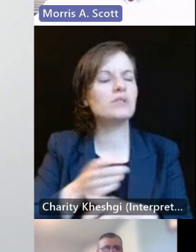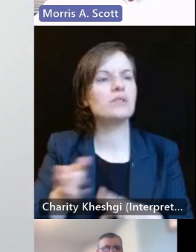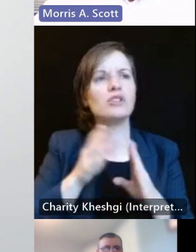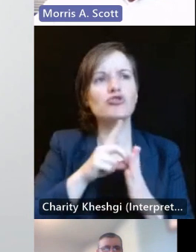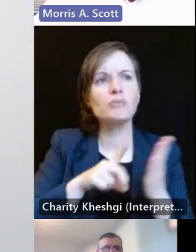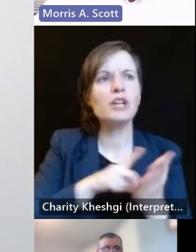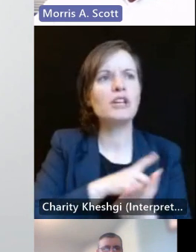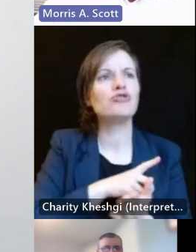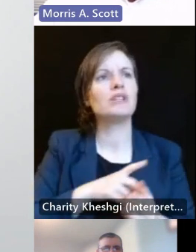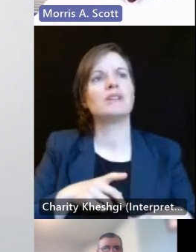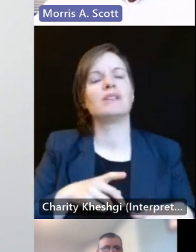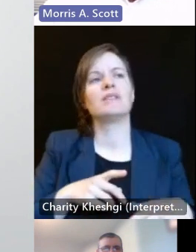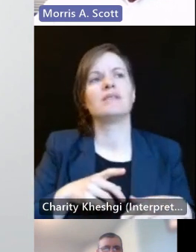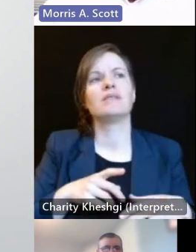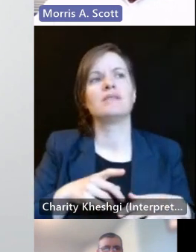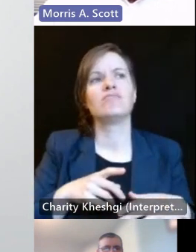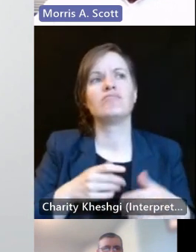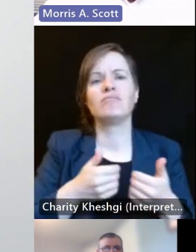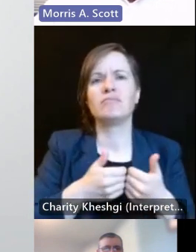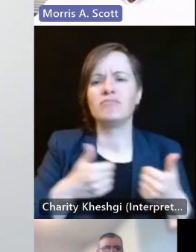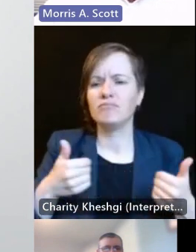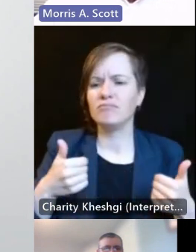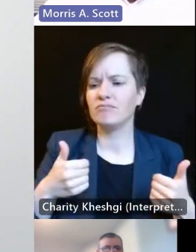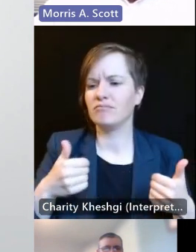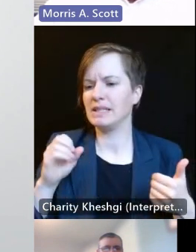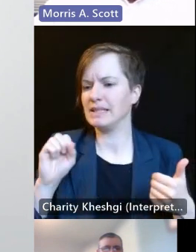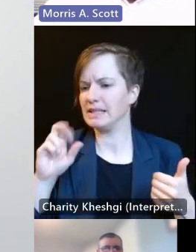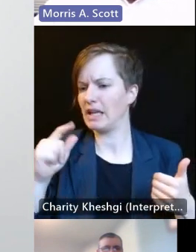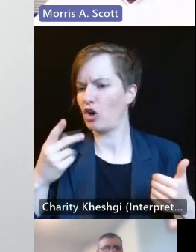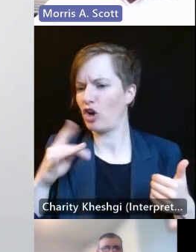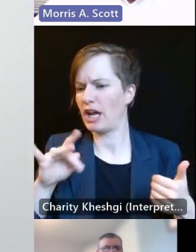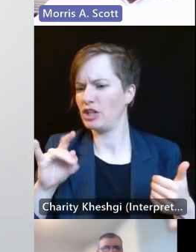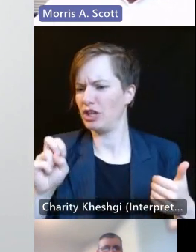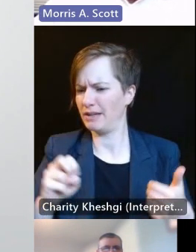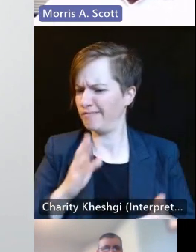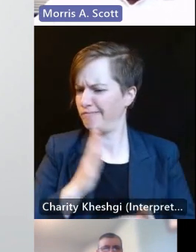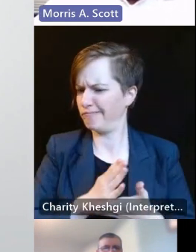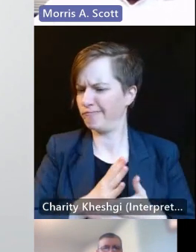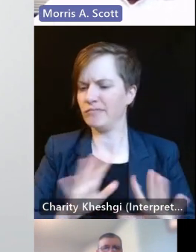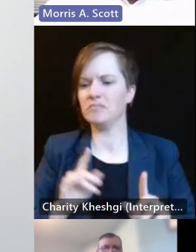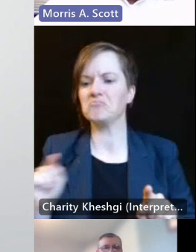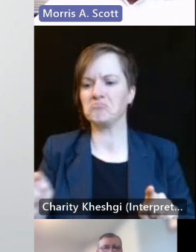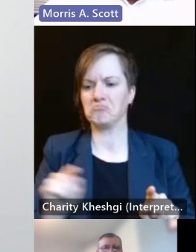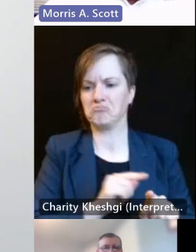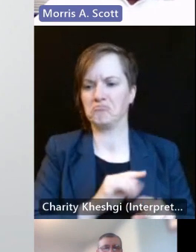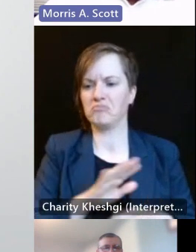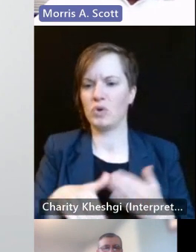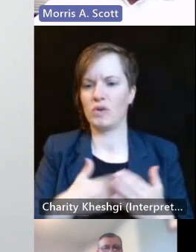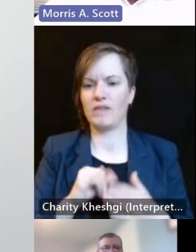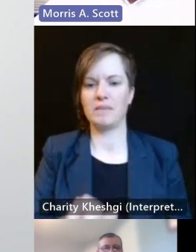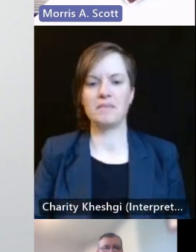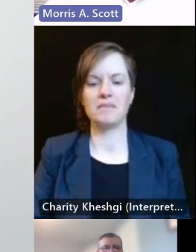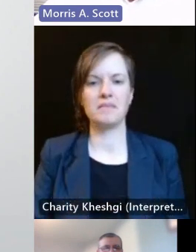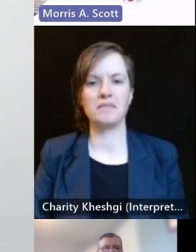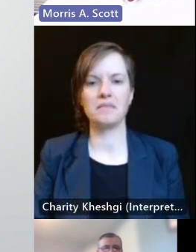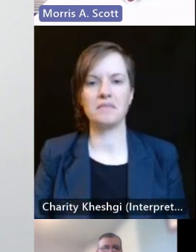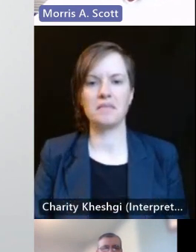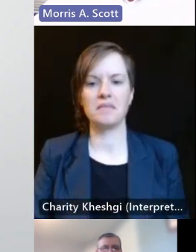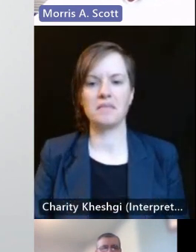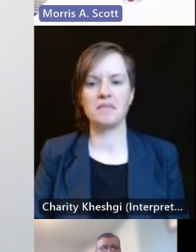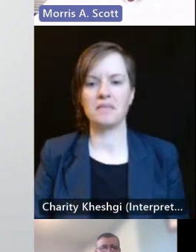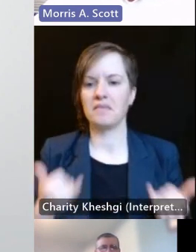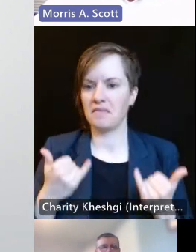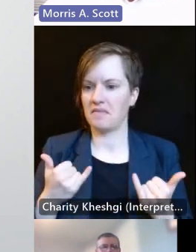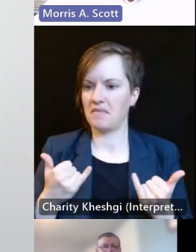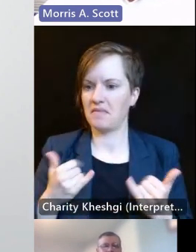that, let's begin with an overview of what we will present in this webinar. Slide 3, please.